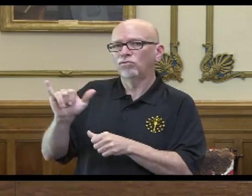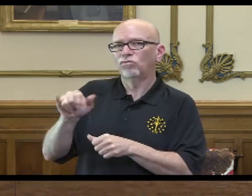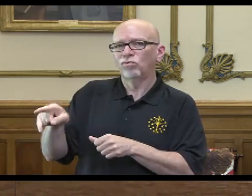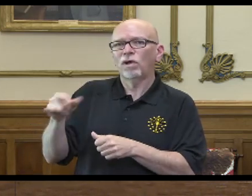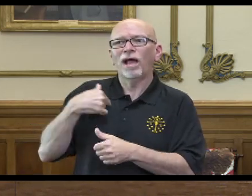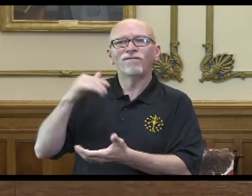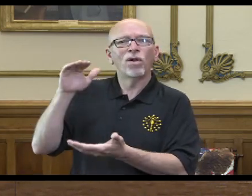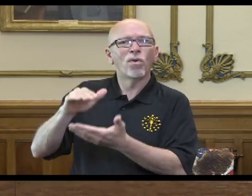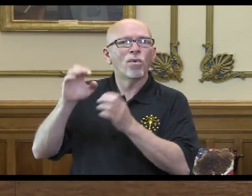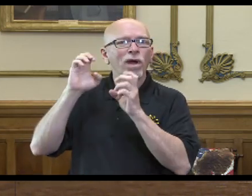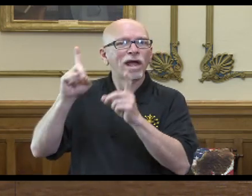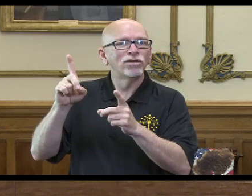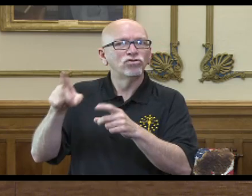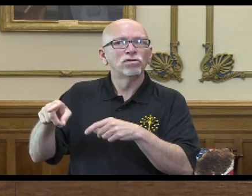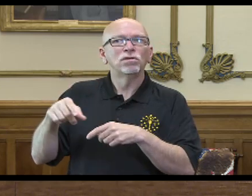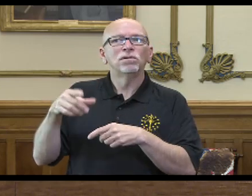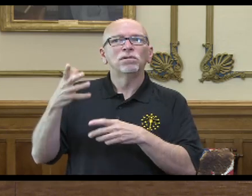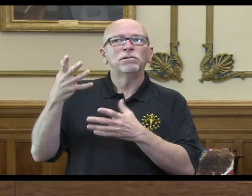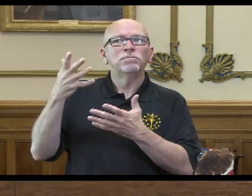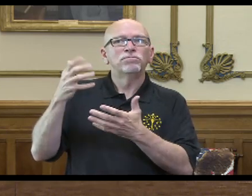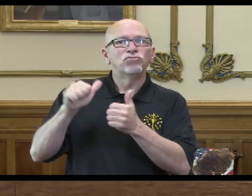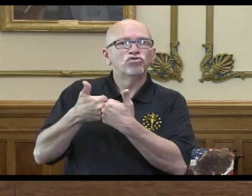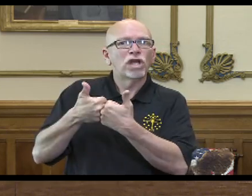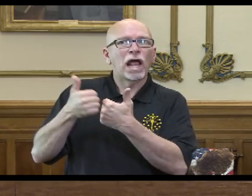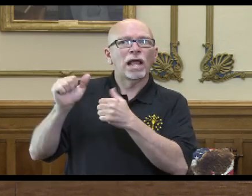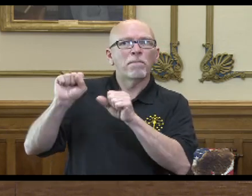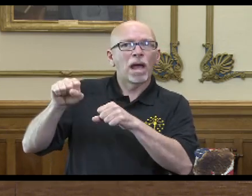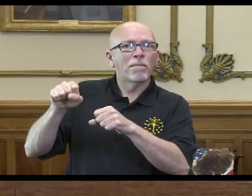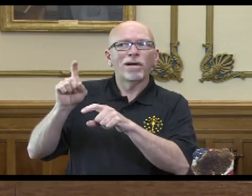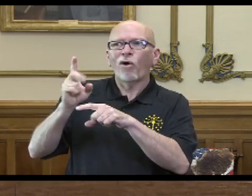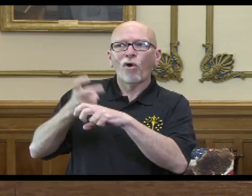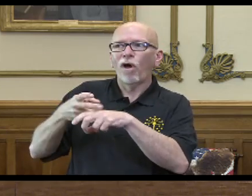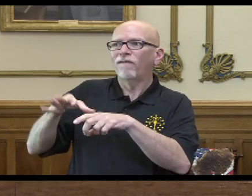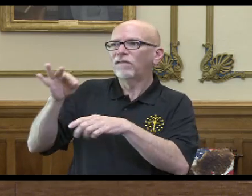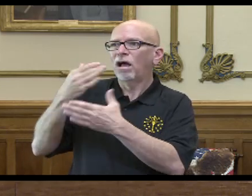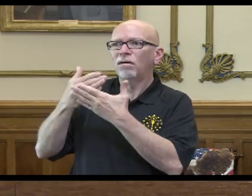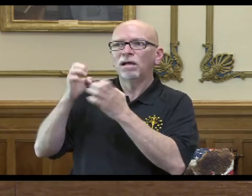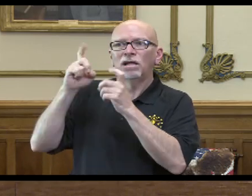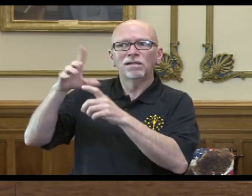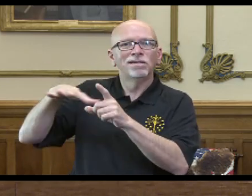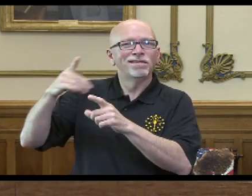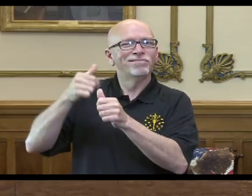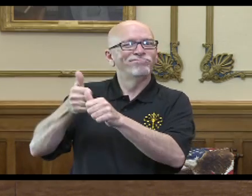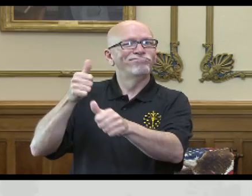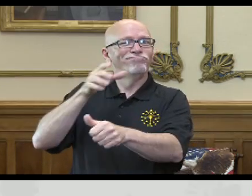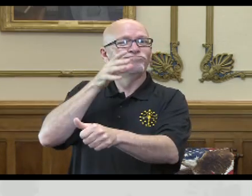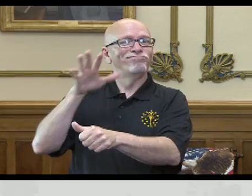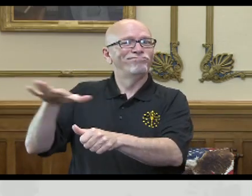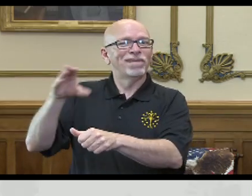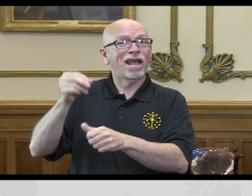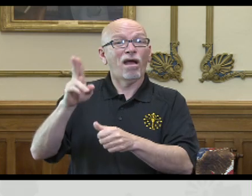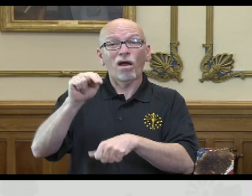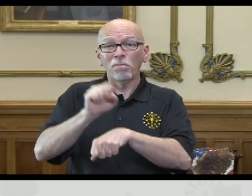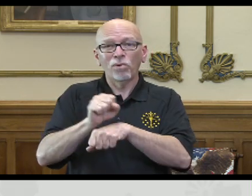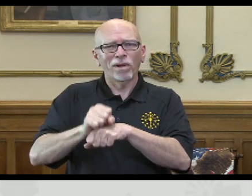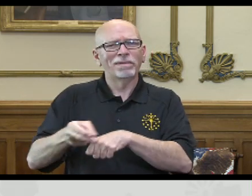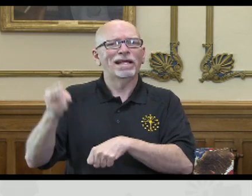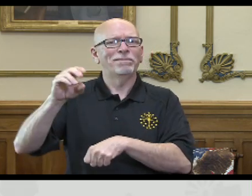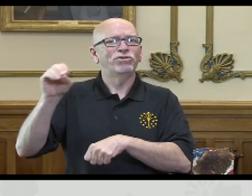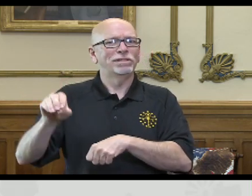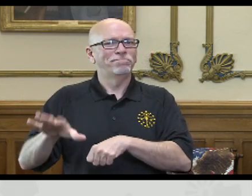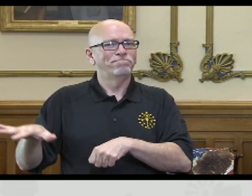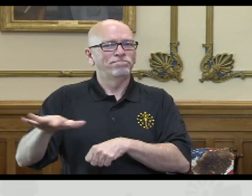lower educational attainment challenges along with higher unemployment rates. As I mentioned previously,